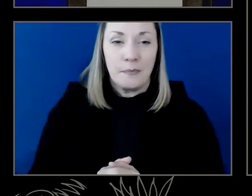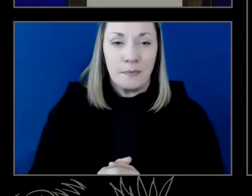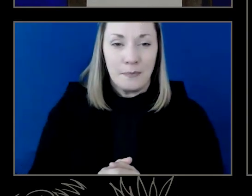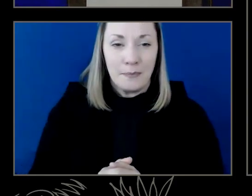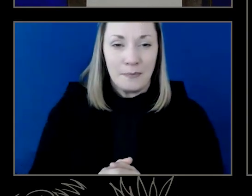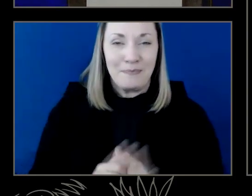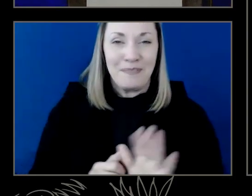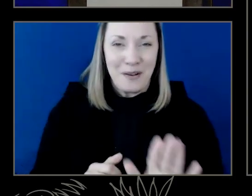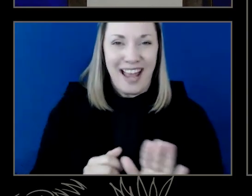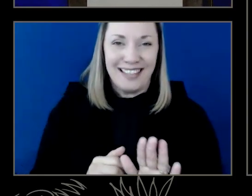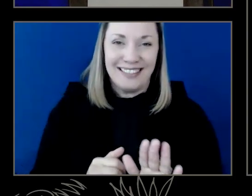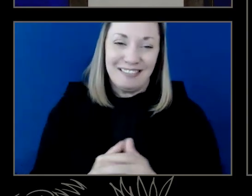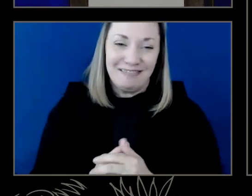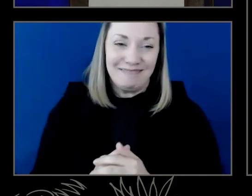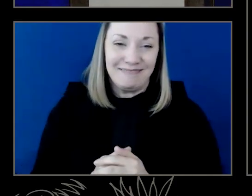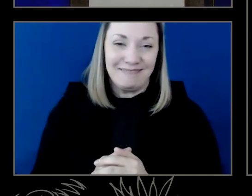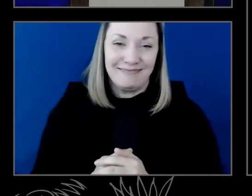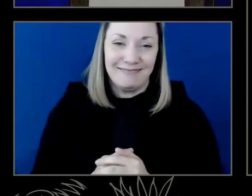Okay.